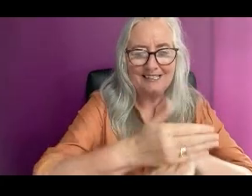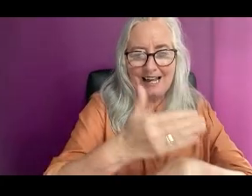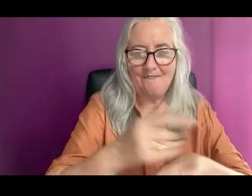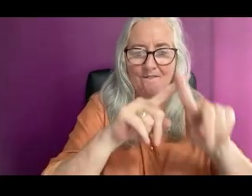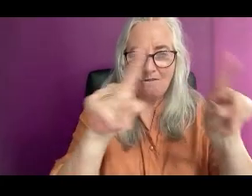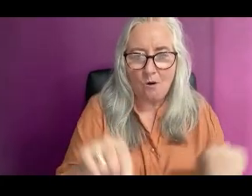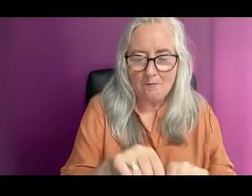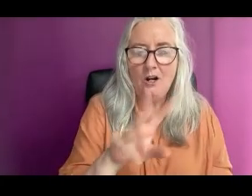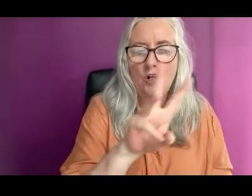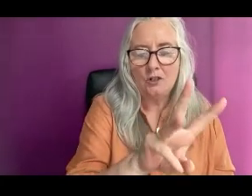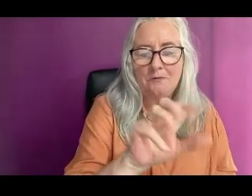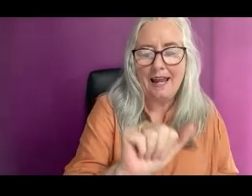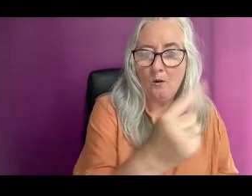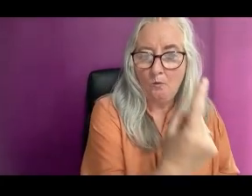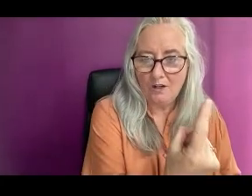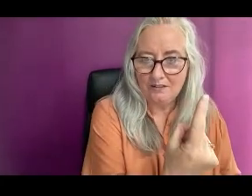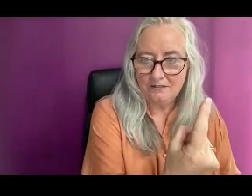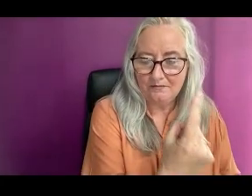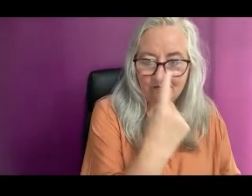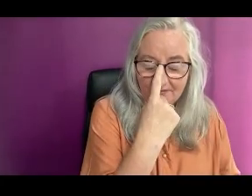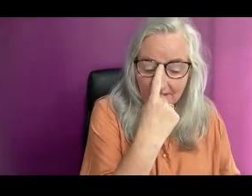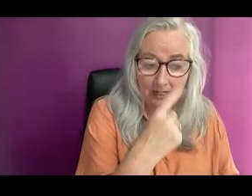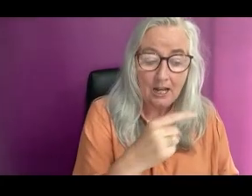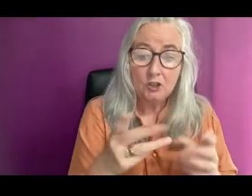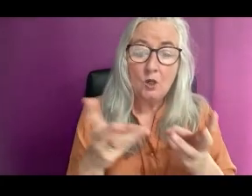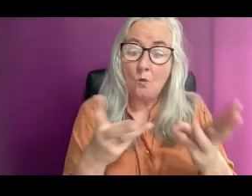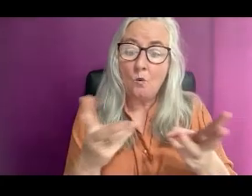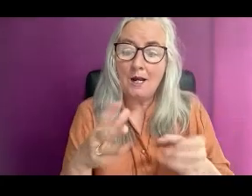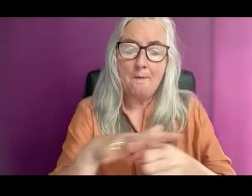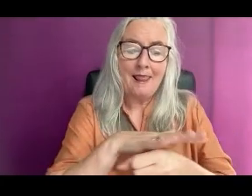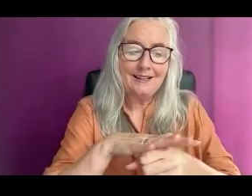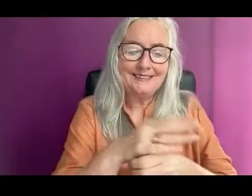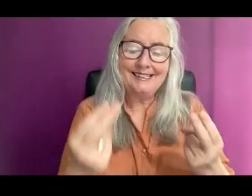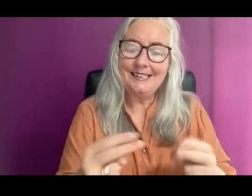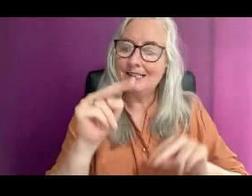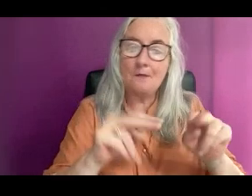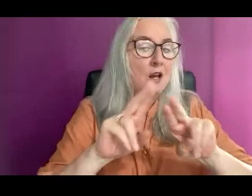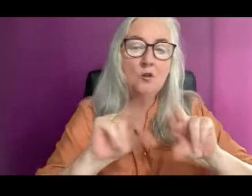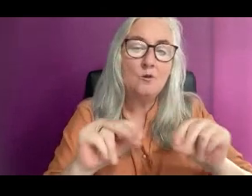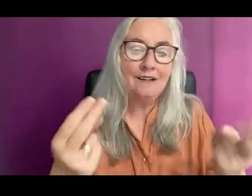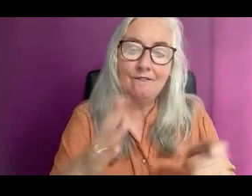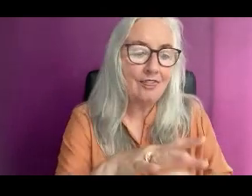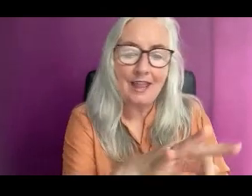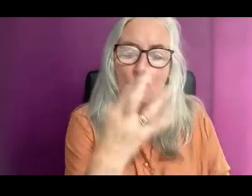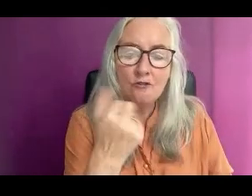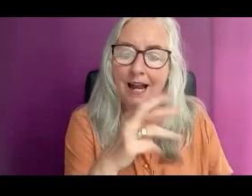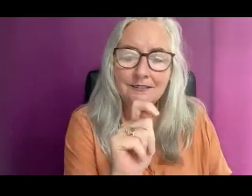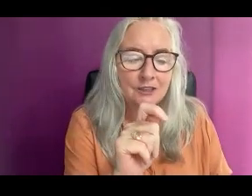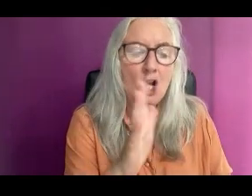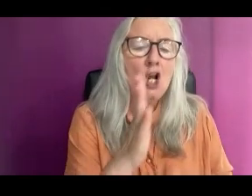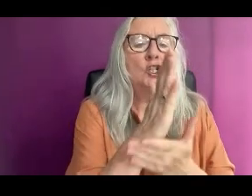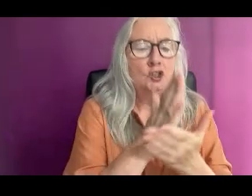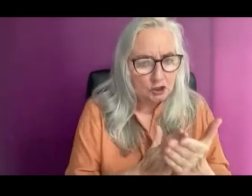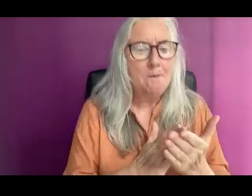WA1, and a workplace needs assessment is not required for this grant. Some grants require a workplace